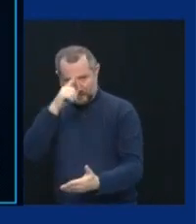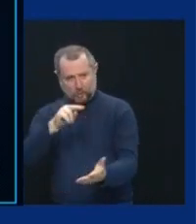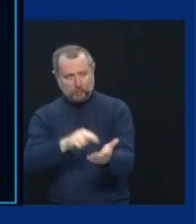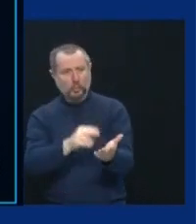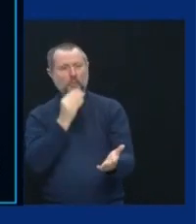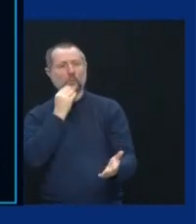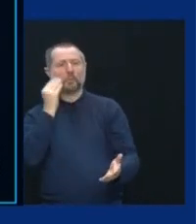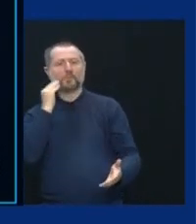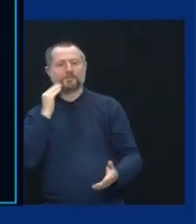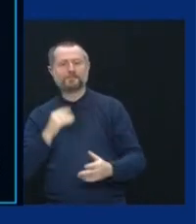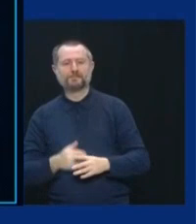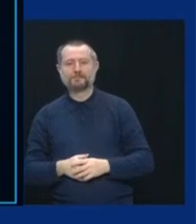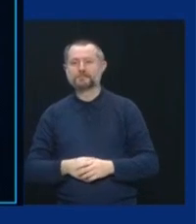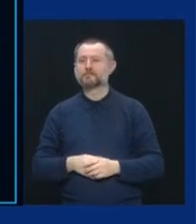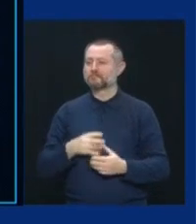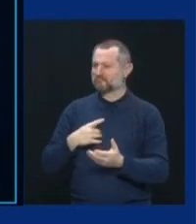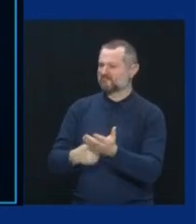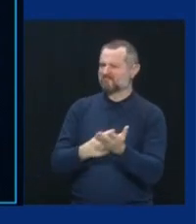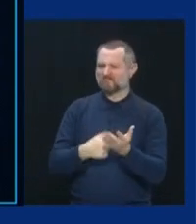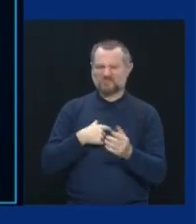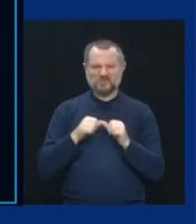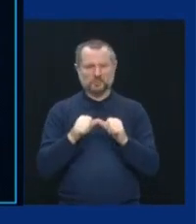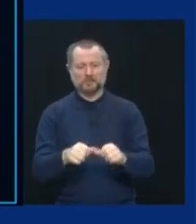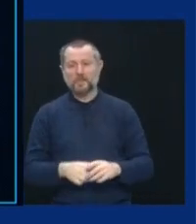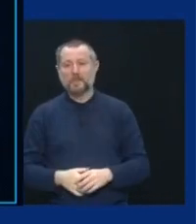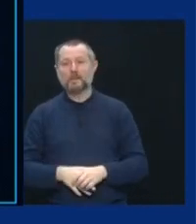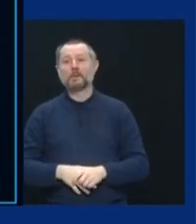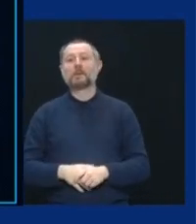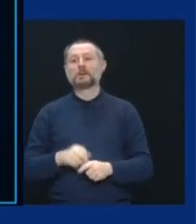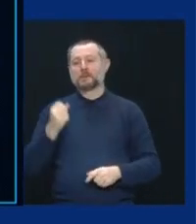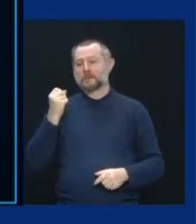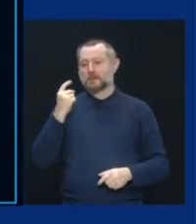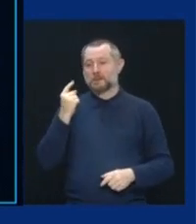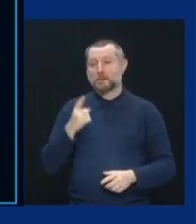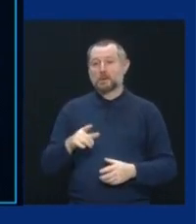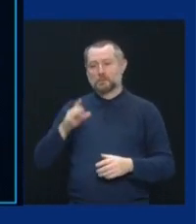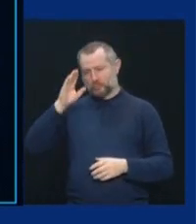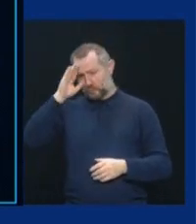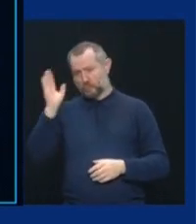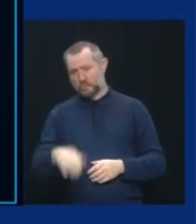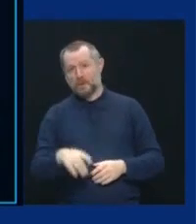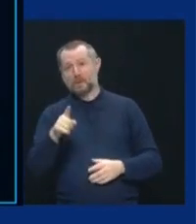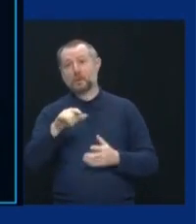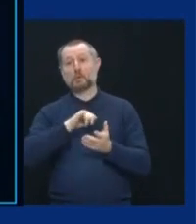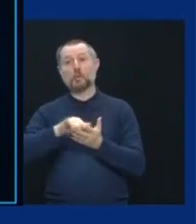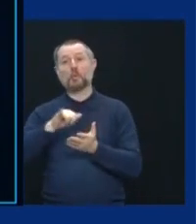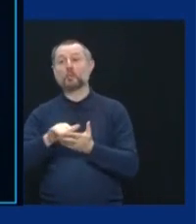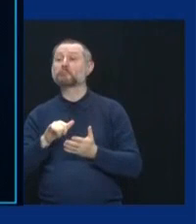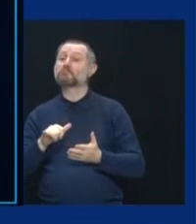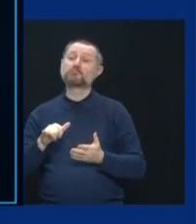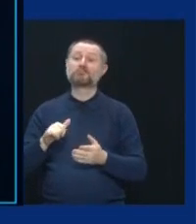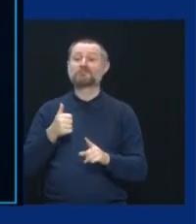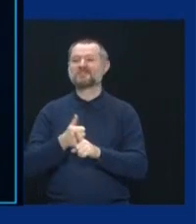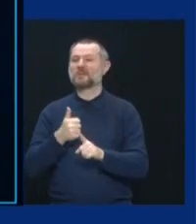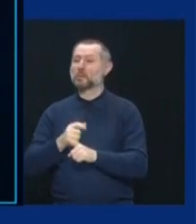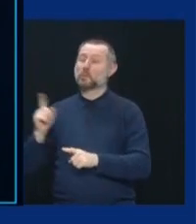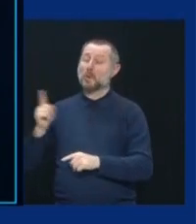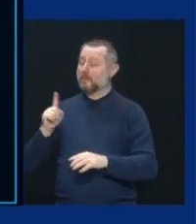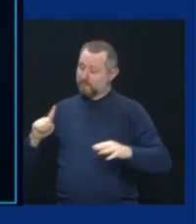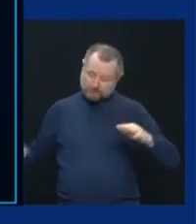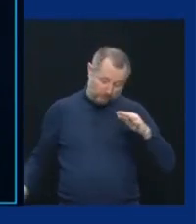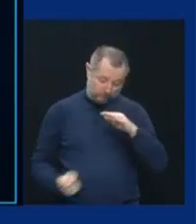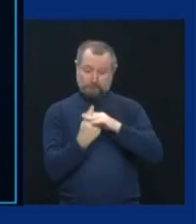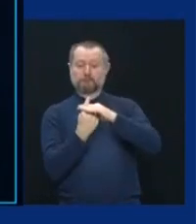an ongoing discussion. New York, as everybody knows, was ground zero for COVID, and nursing